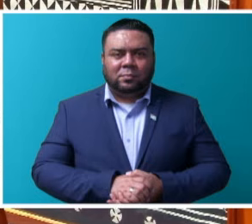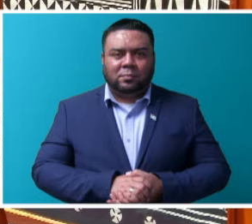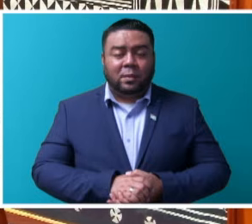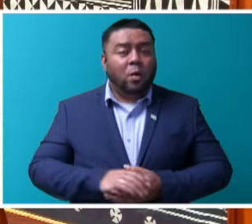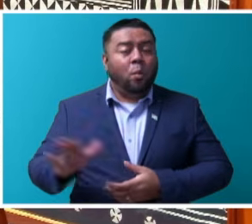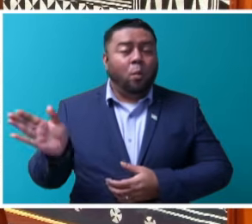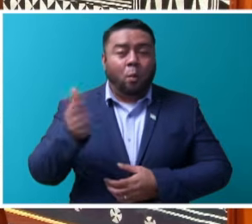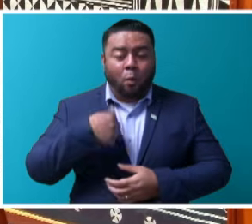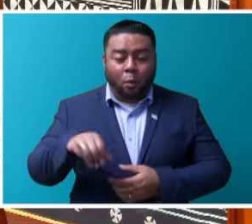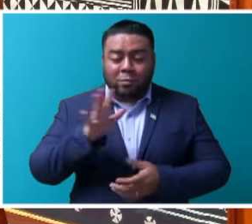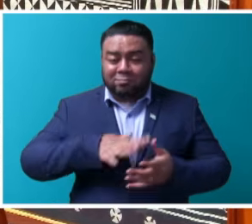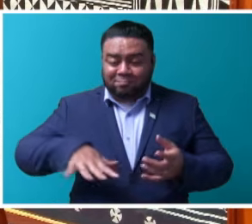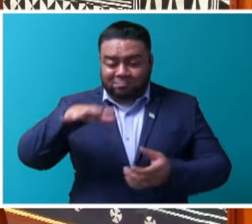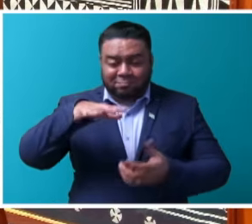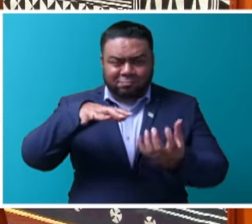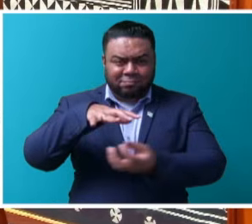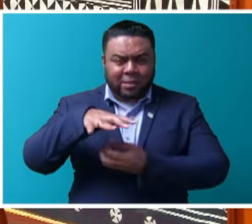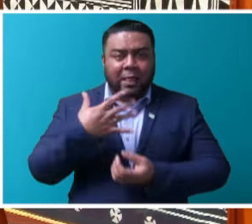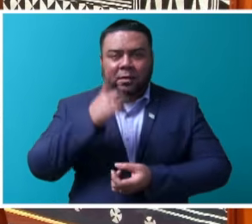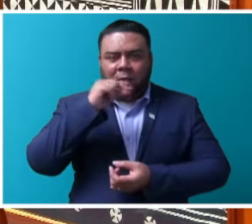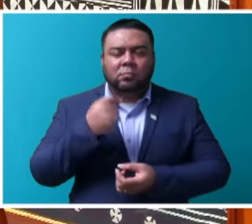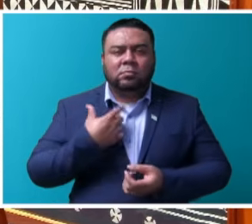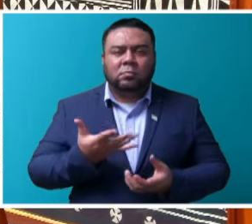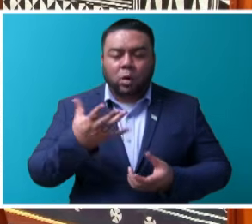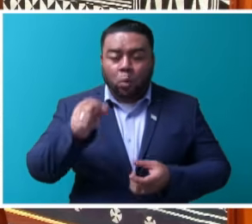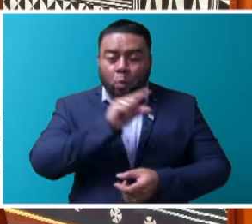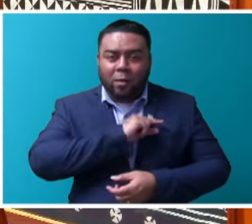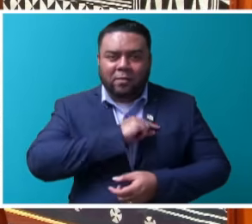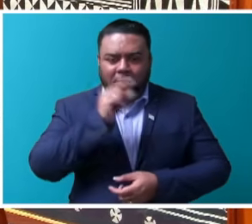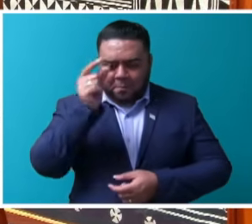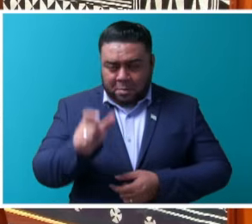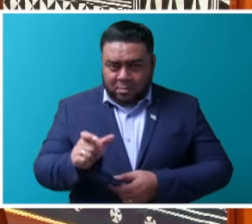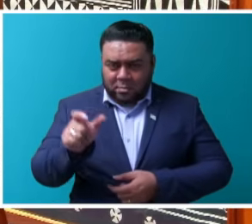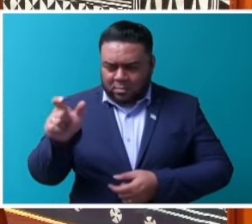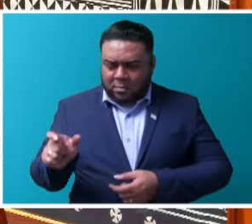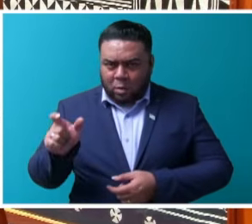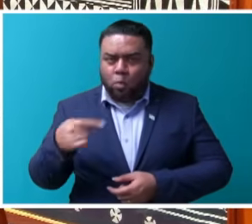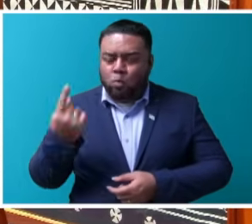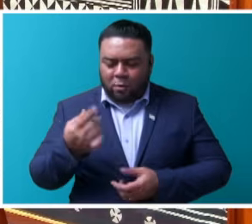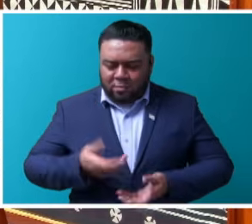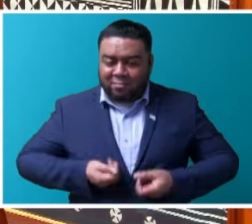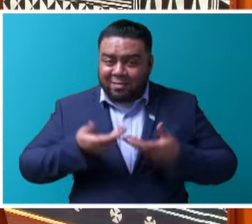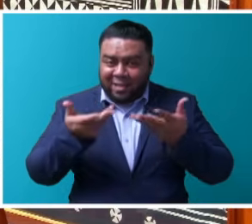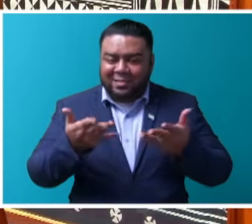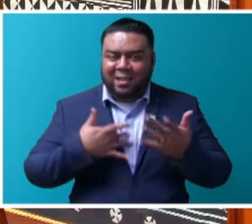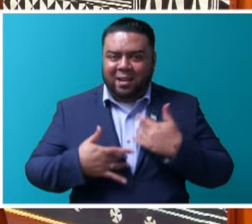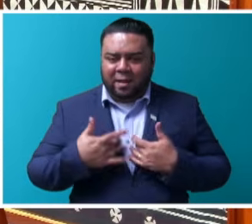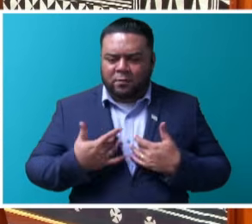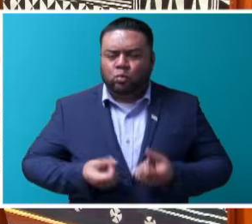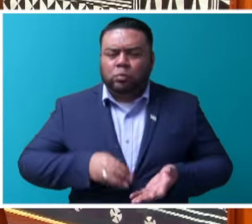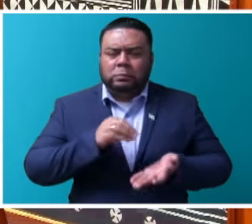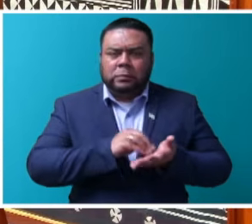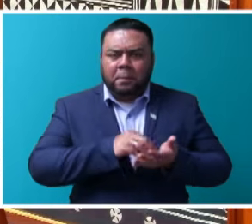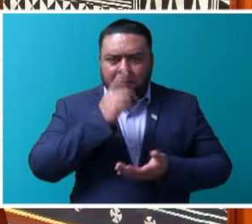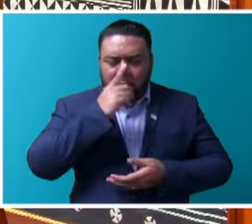All the superlatives that can possibly describe the quality of a person who had dedicated his life to serve the people,